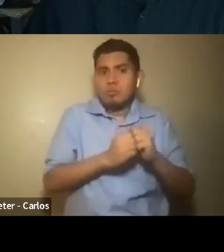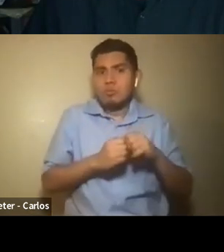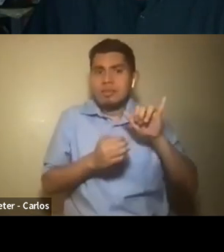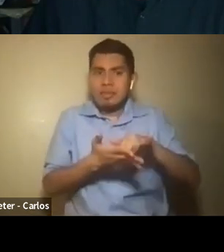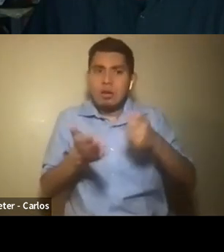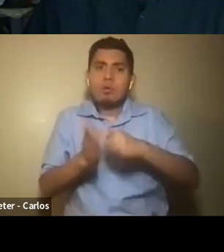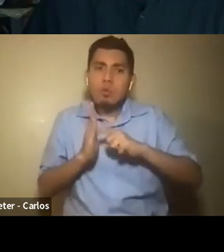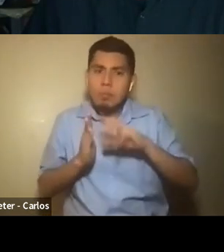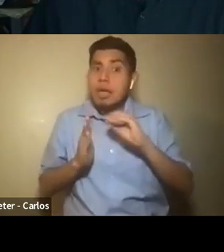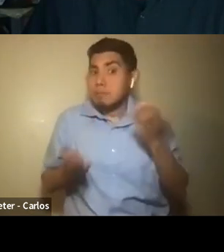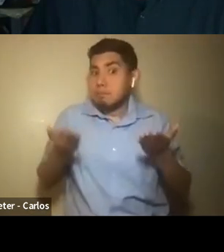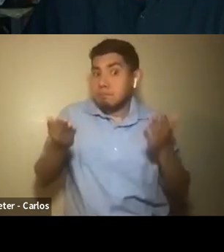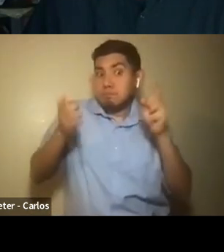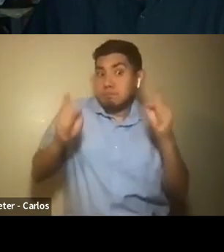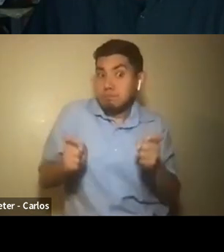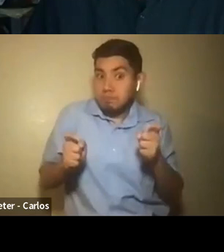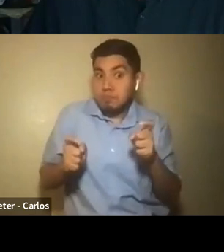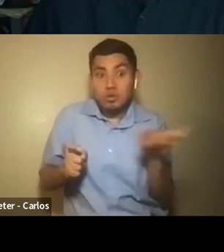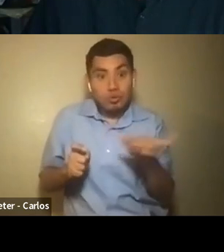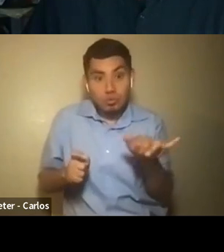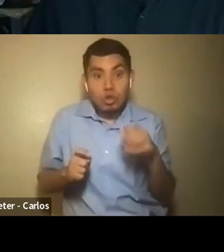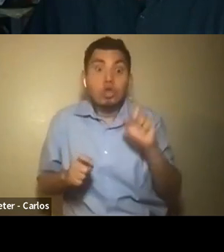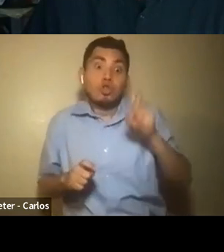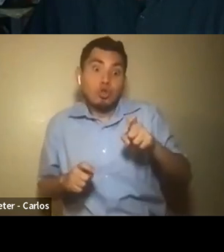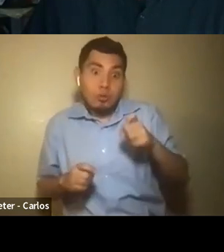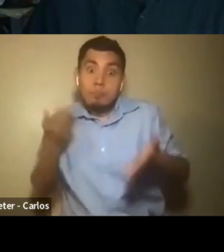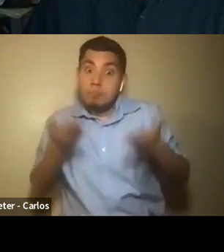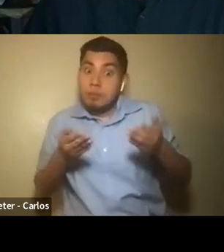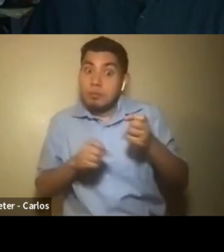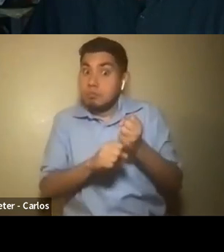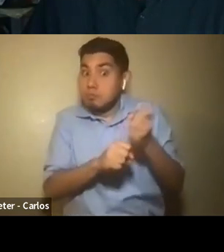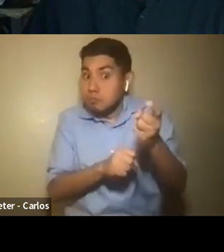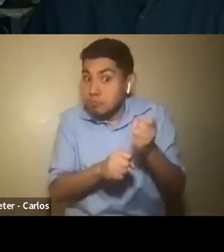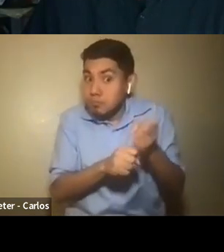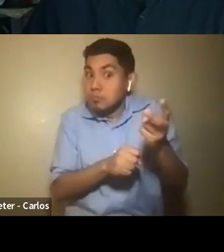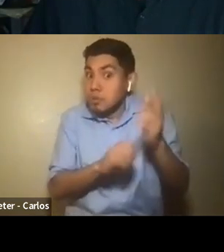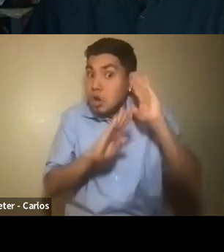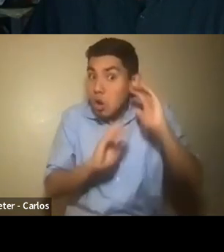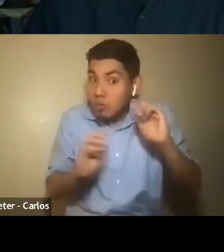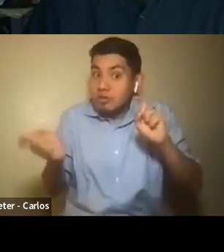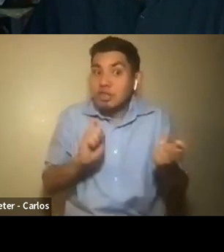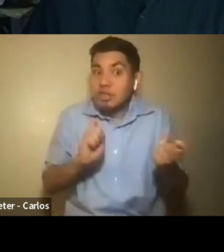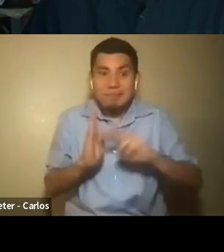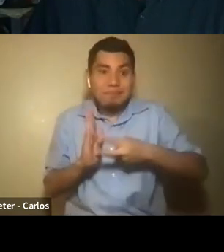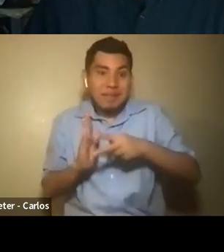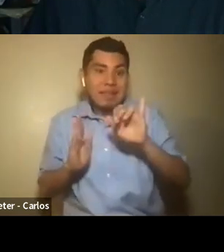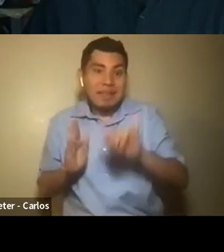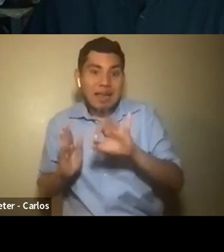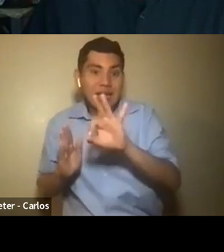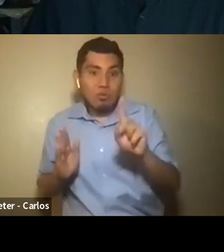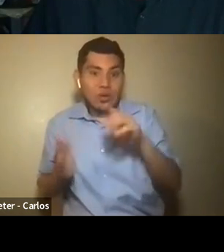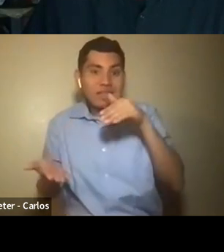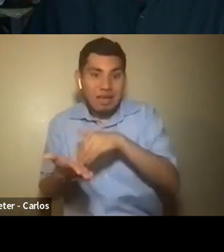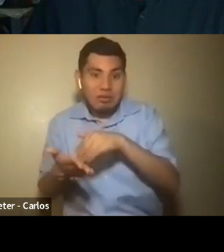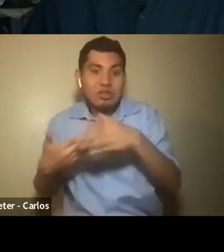requirement in recent years. And should they do so again in the coming year, which we hope, that $91,000 will be reallocated